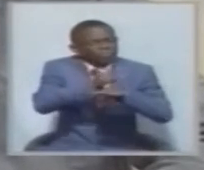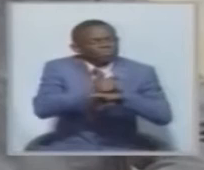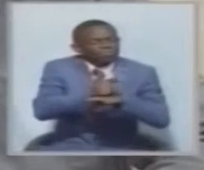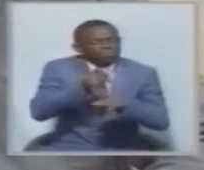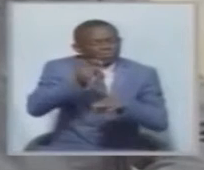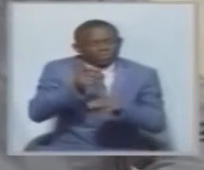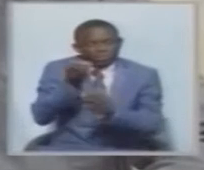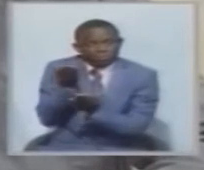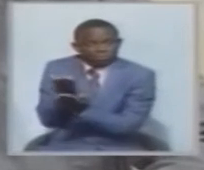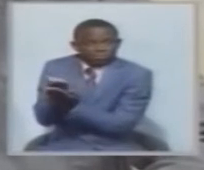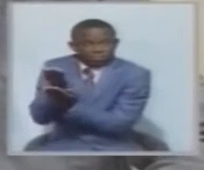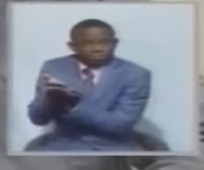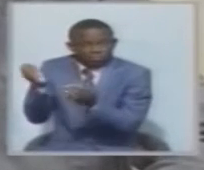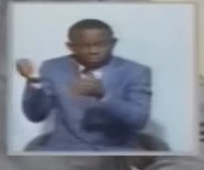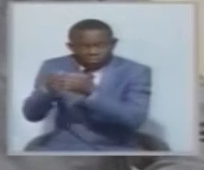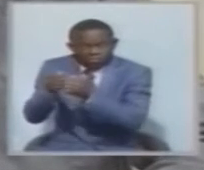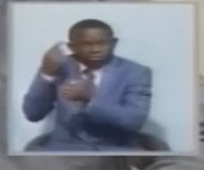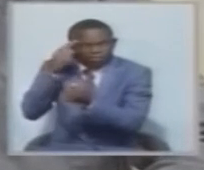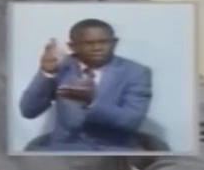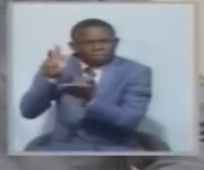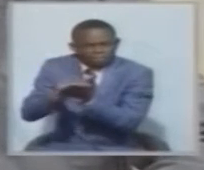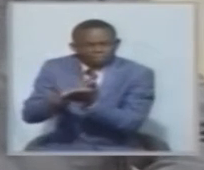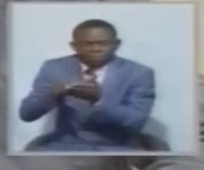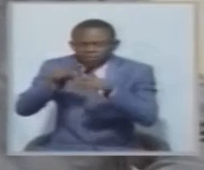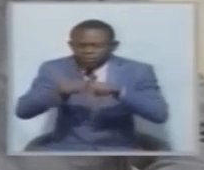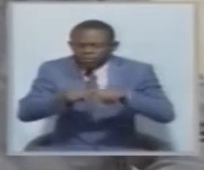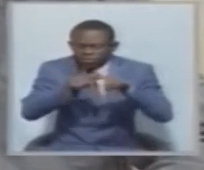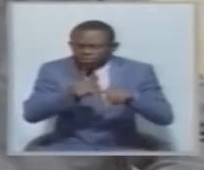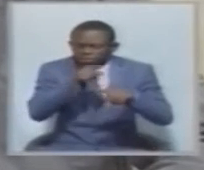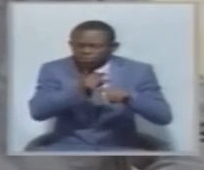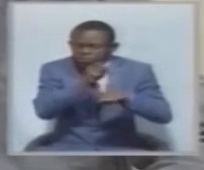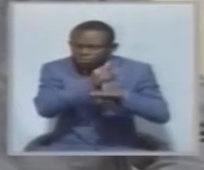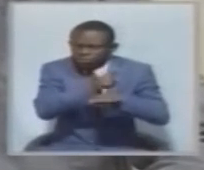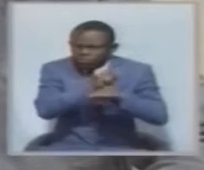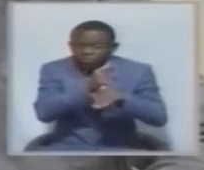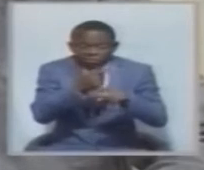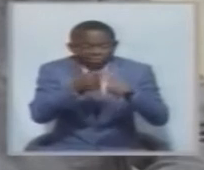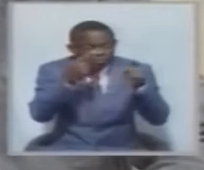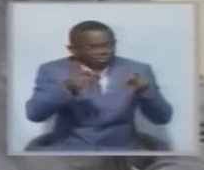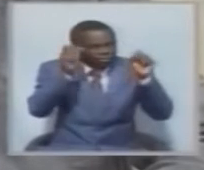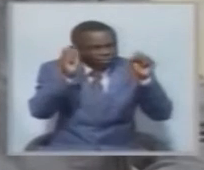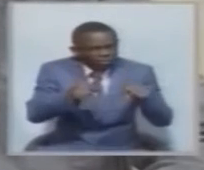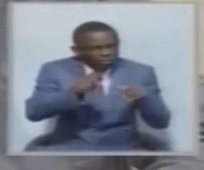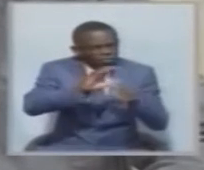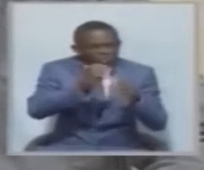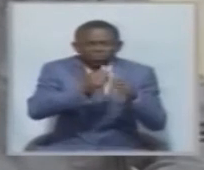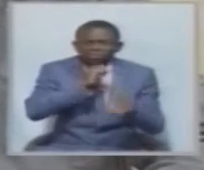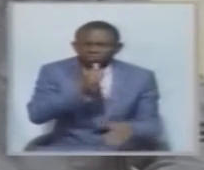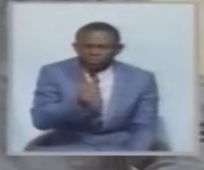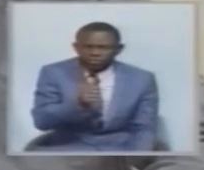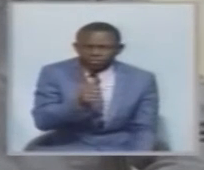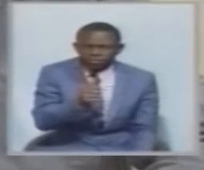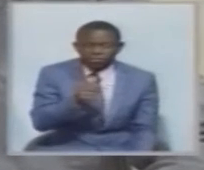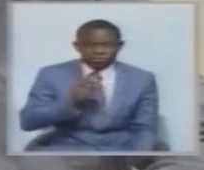particular project is. So we need to do a very good appraisal of a particular project and submit it to the